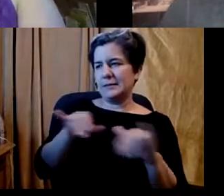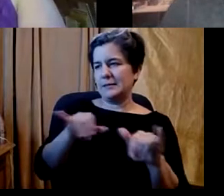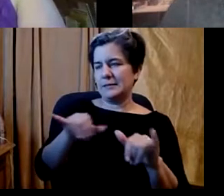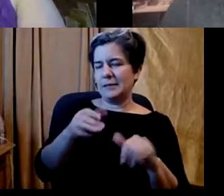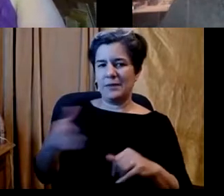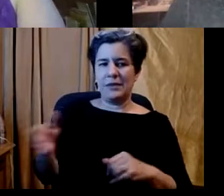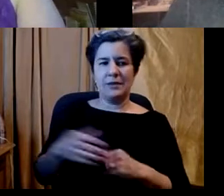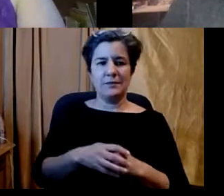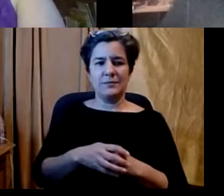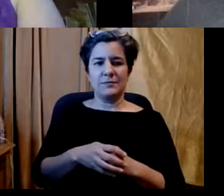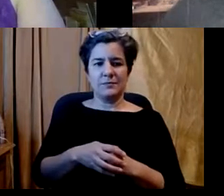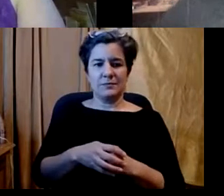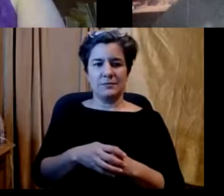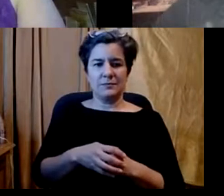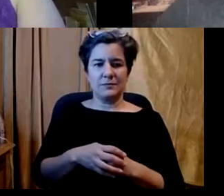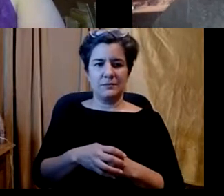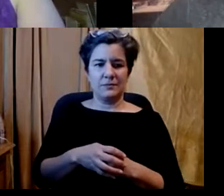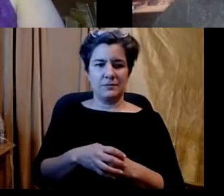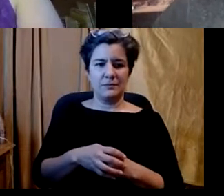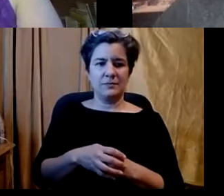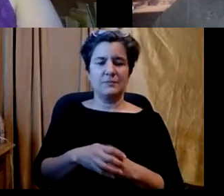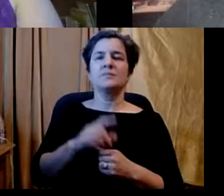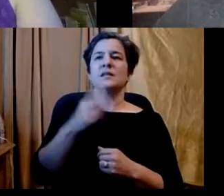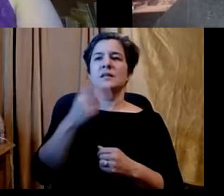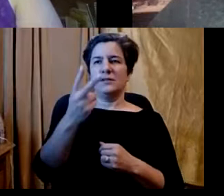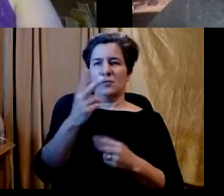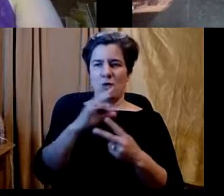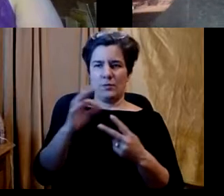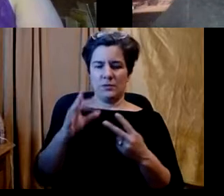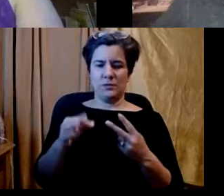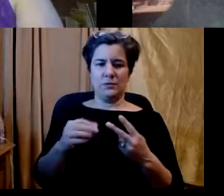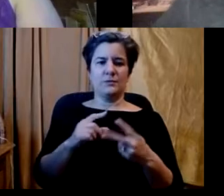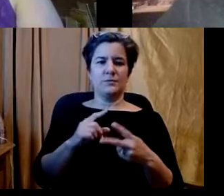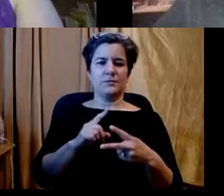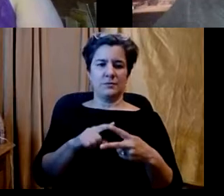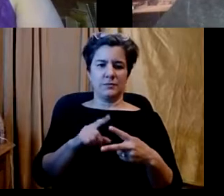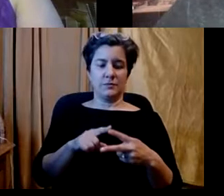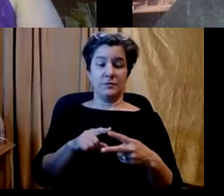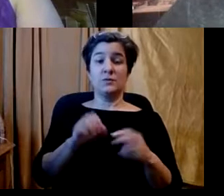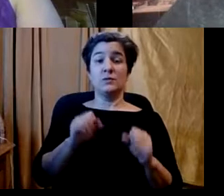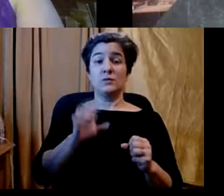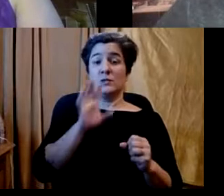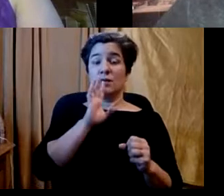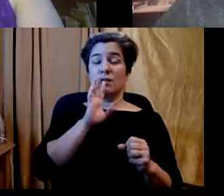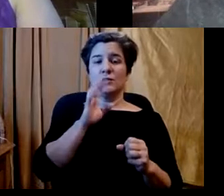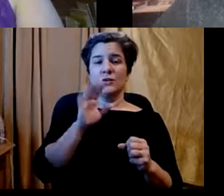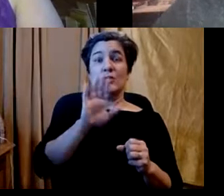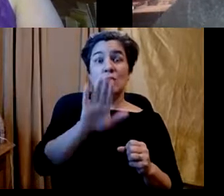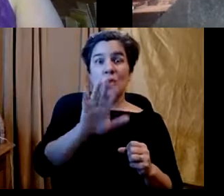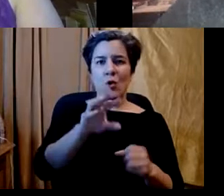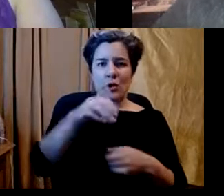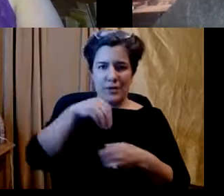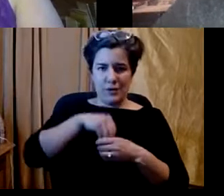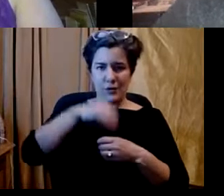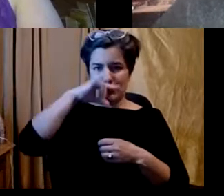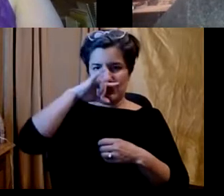Because you can talk to your, okay, I'll give you 2 options you can do, you guys. You can either talk to your inner child person and tell them